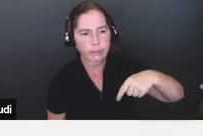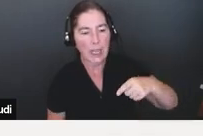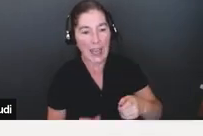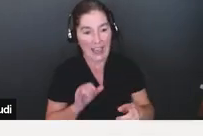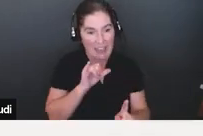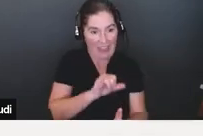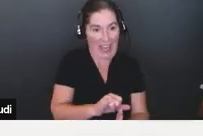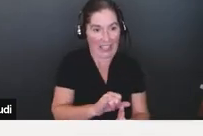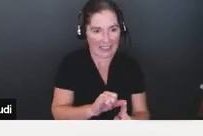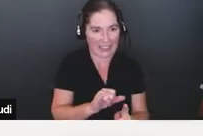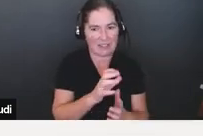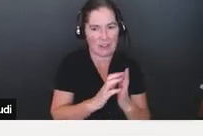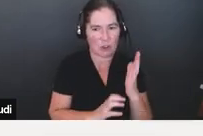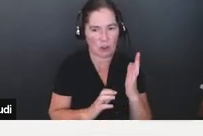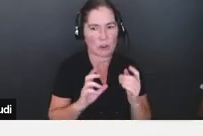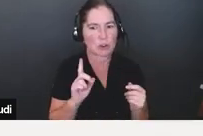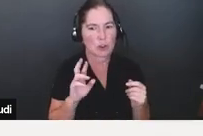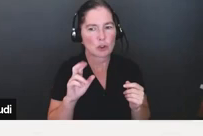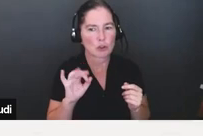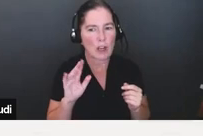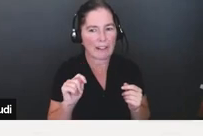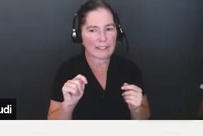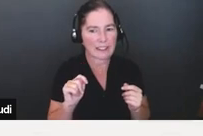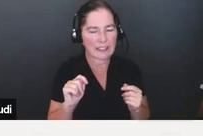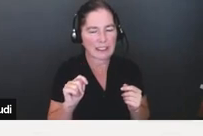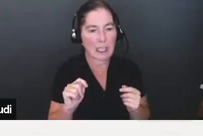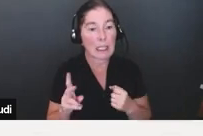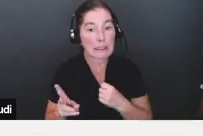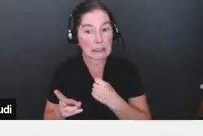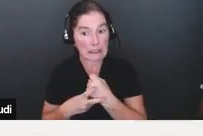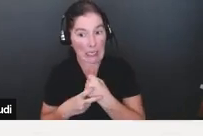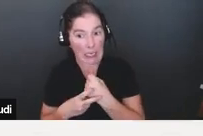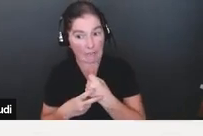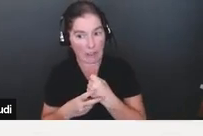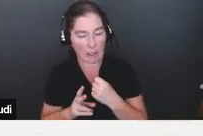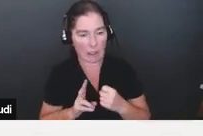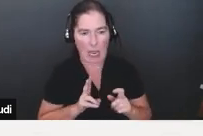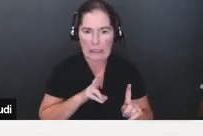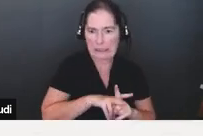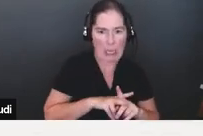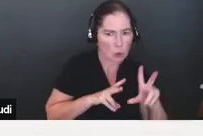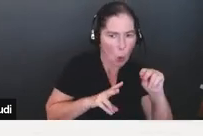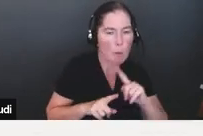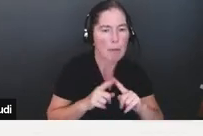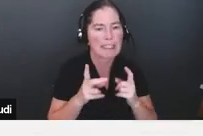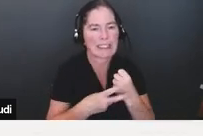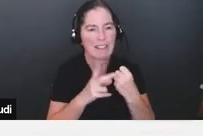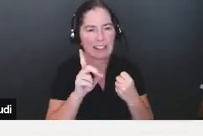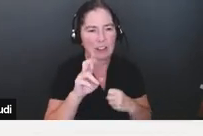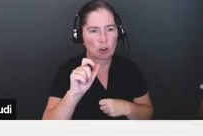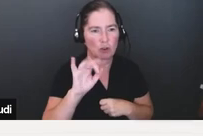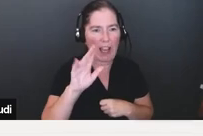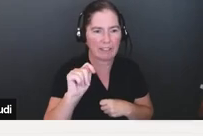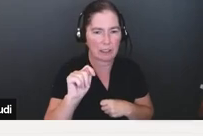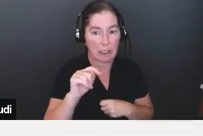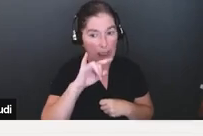my draft version. So that's what happened when I saved. It didn't assign it, but it's like it's all ready to go. Now, Christina, since I haven't assigned it, kids